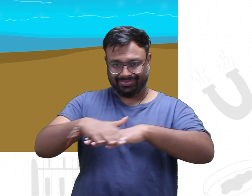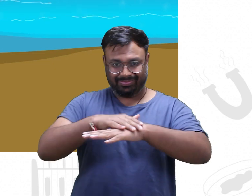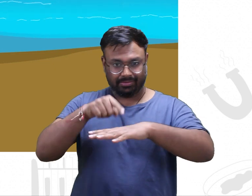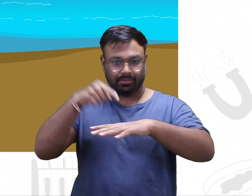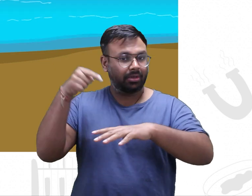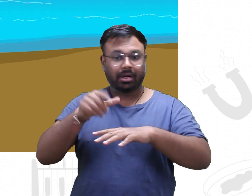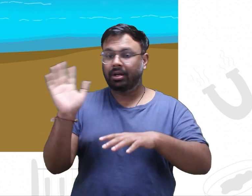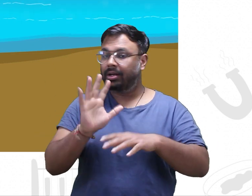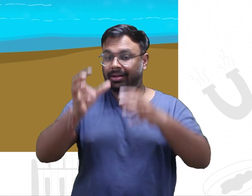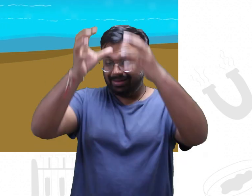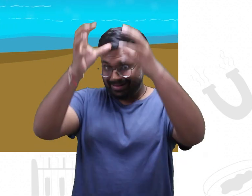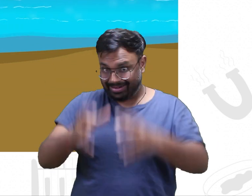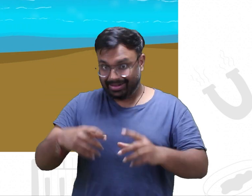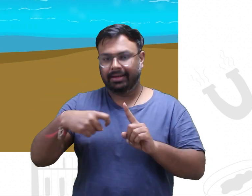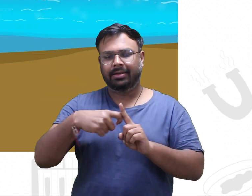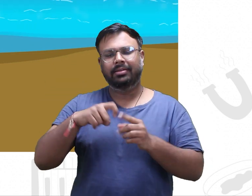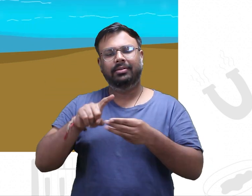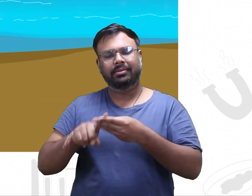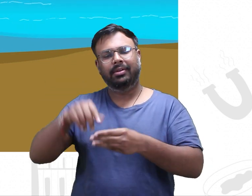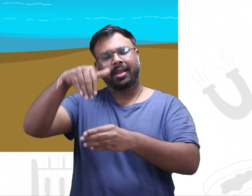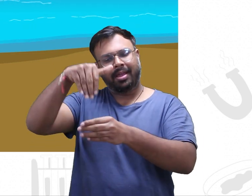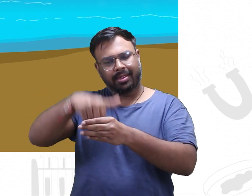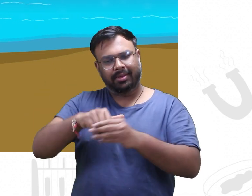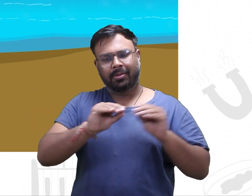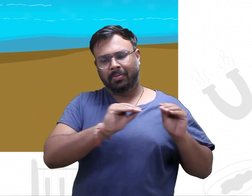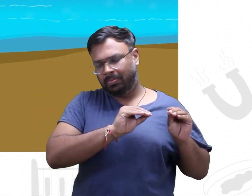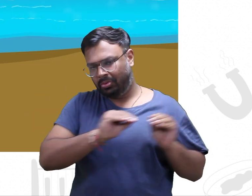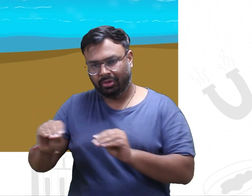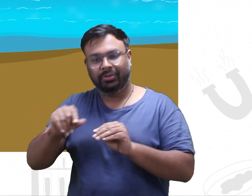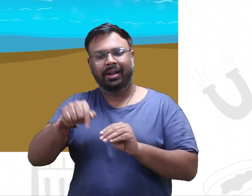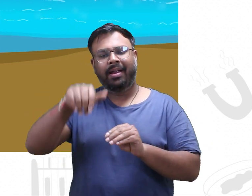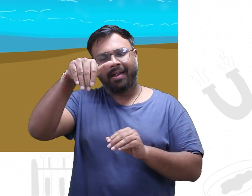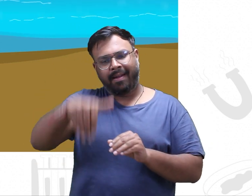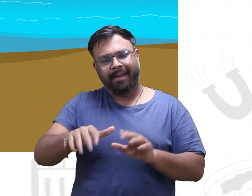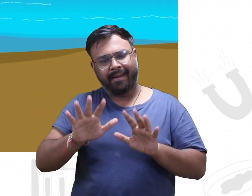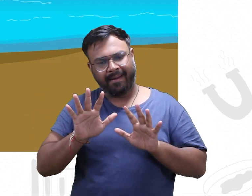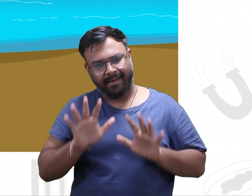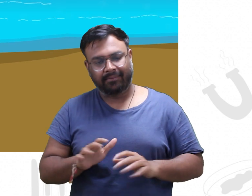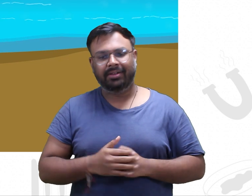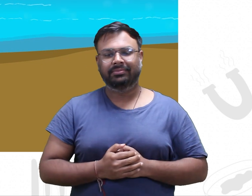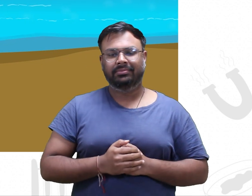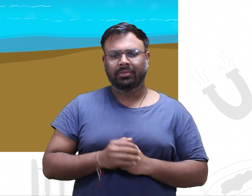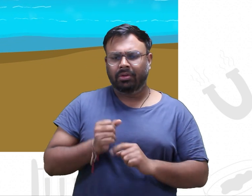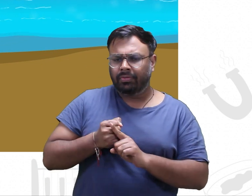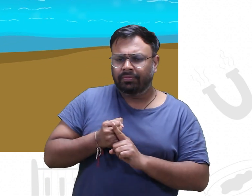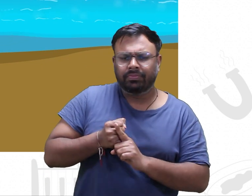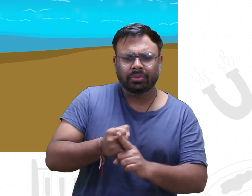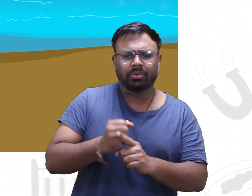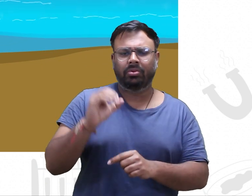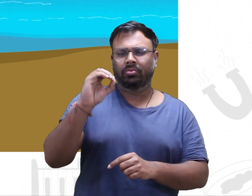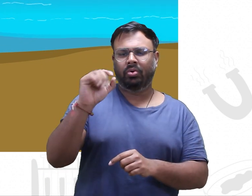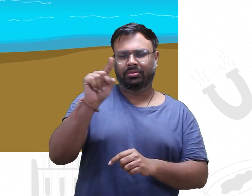bed, the energy is completely kinetic. As the ball has momentum and eventually it comes to